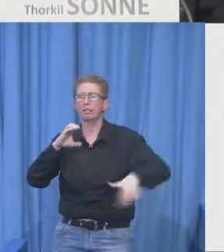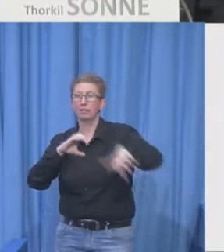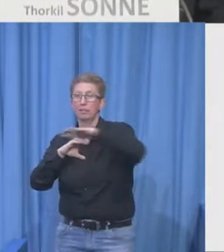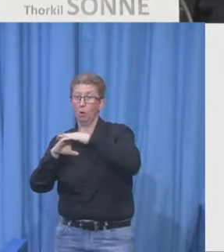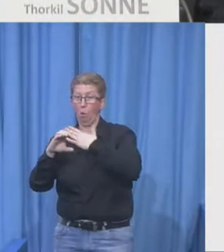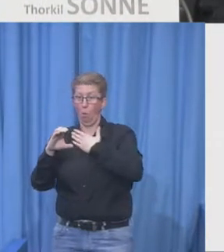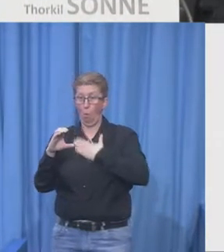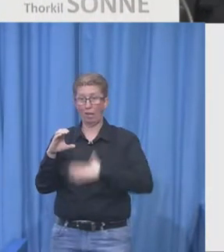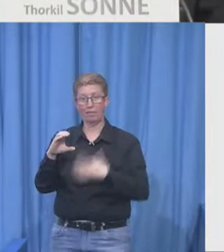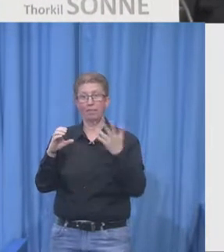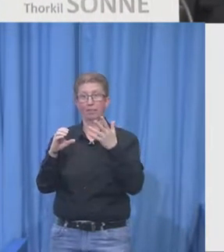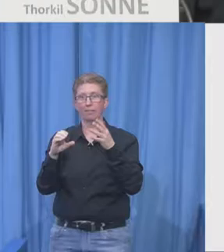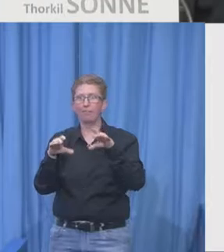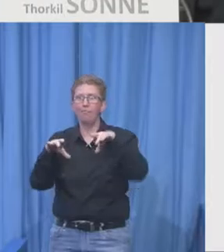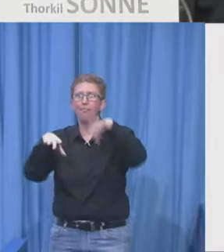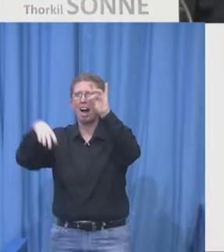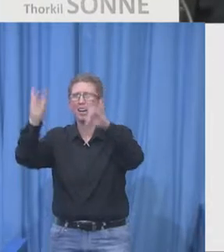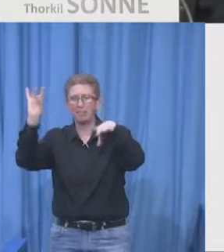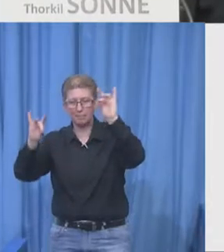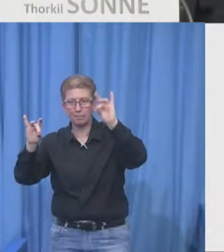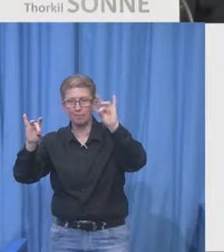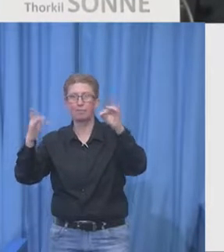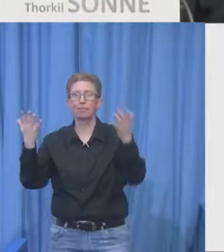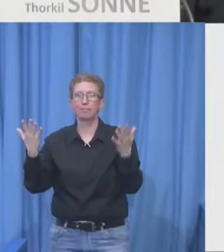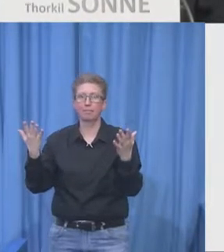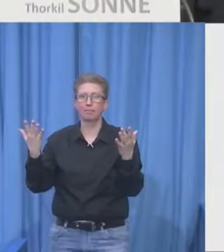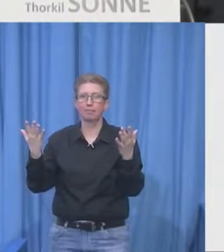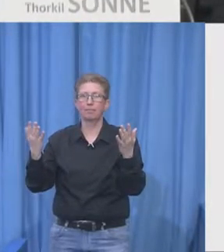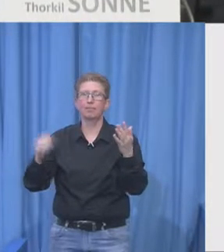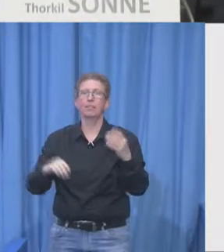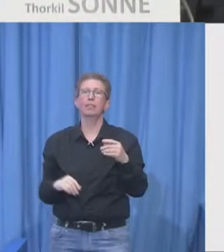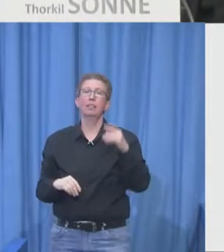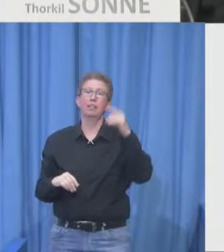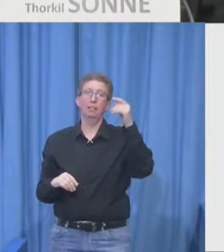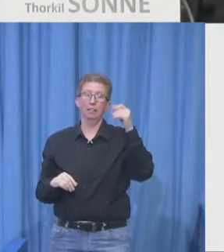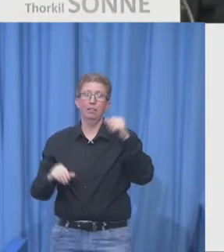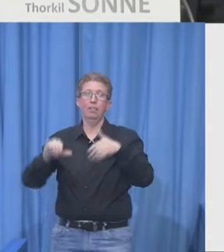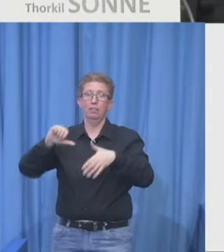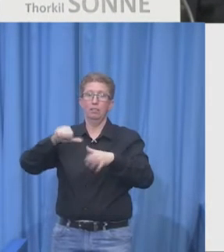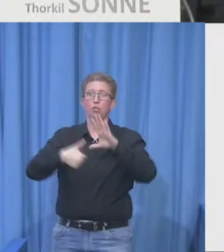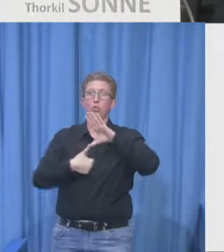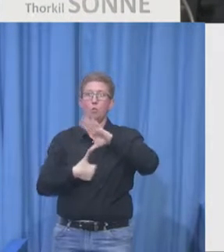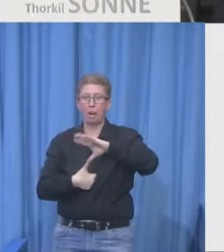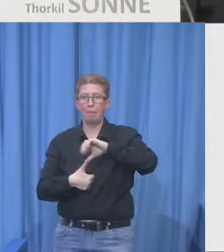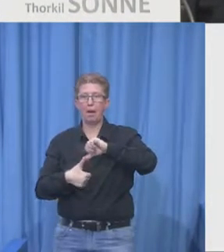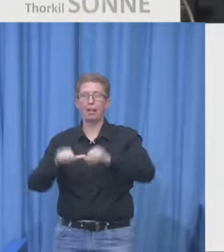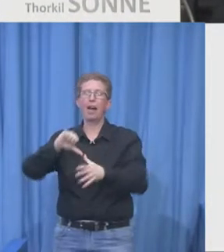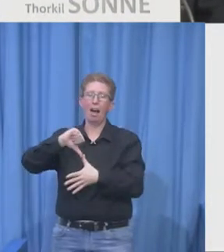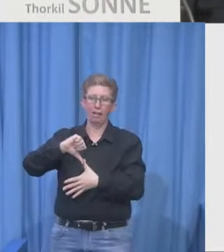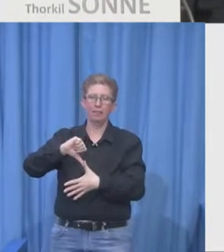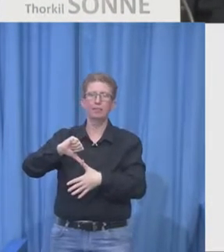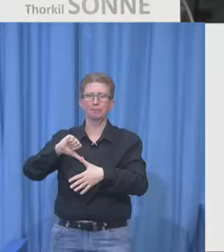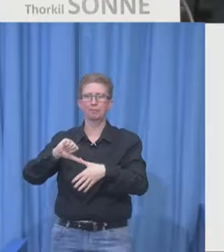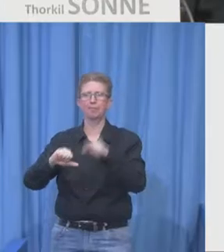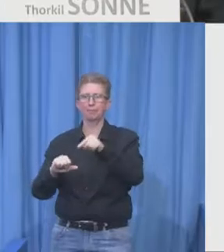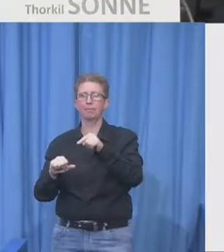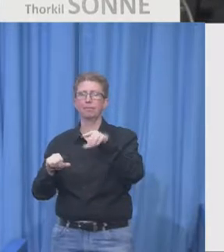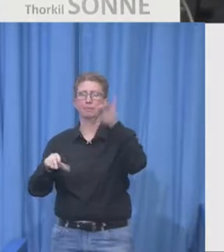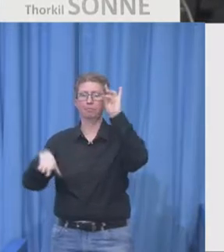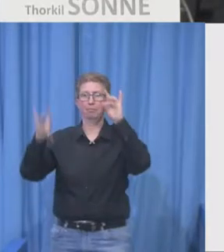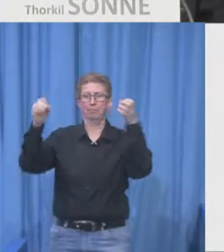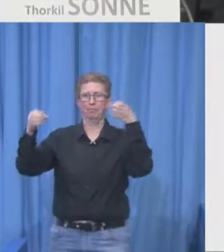in Africa, Middle East, 200,000 India, 200,000 China, 50,000 in